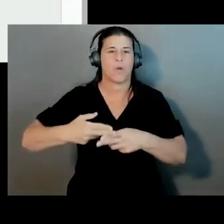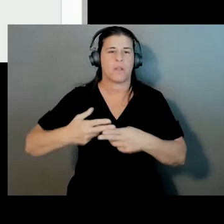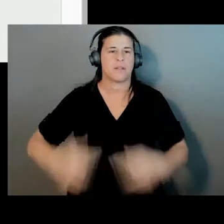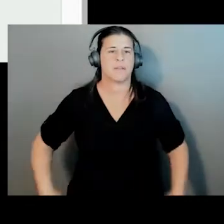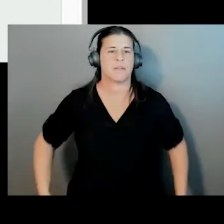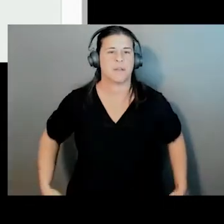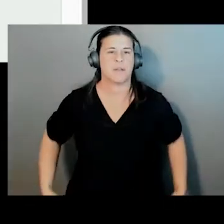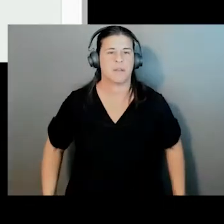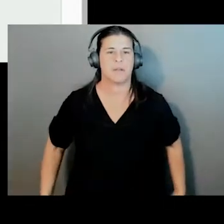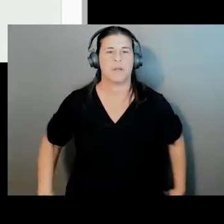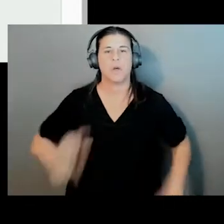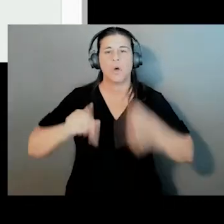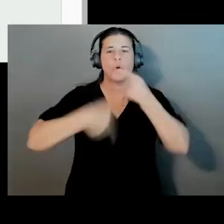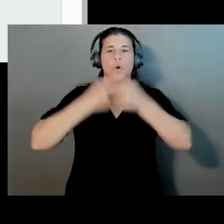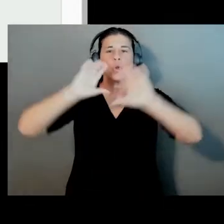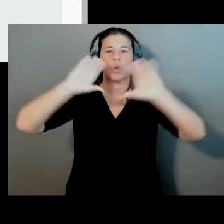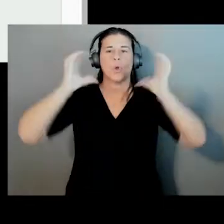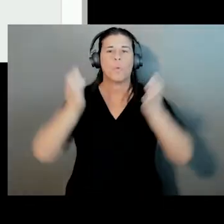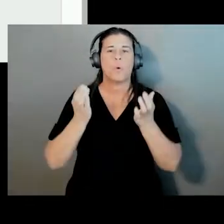Global